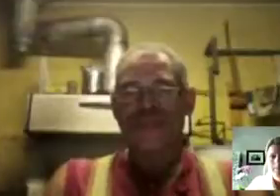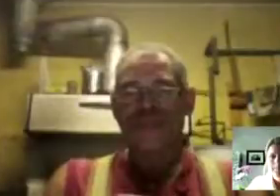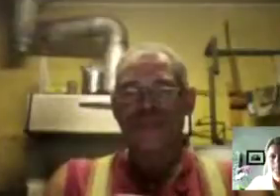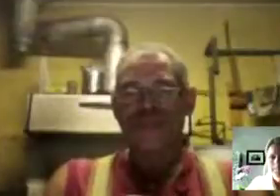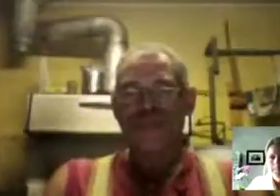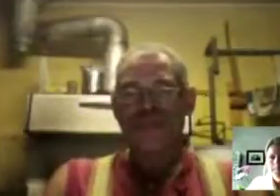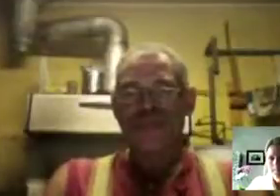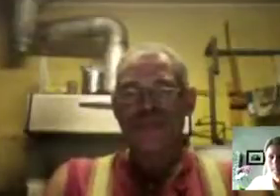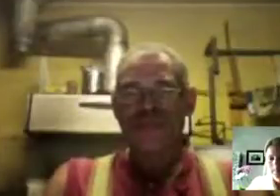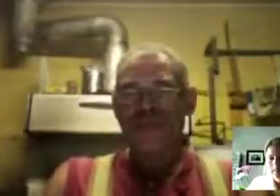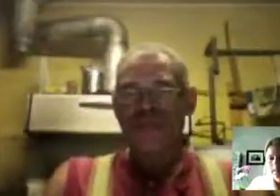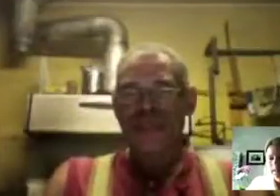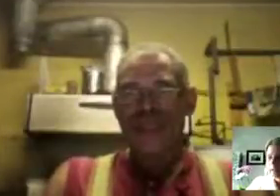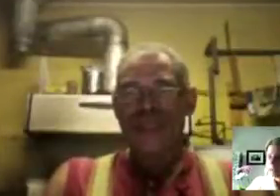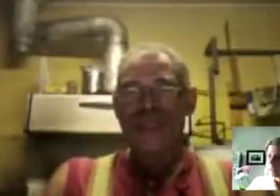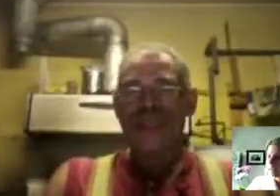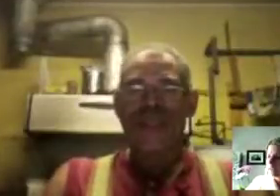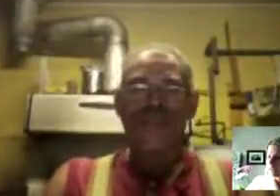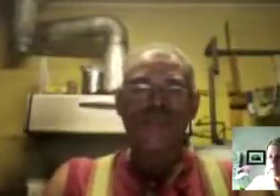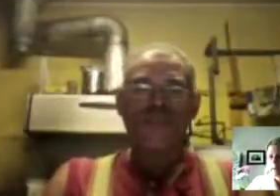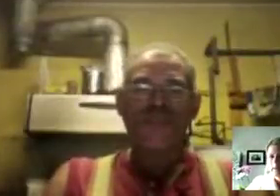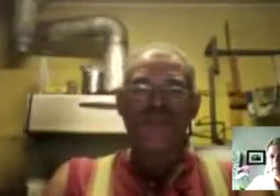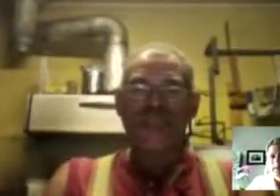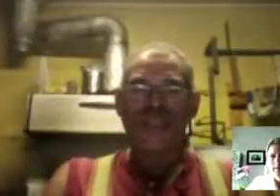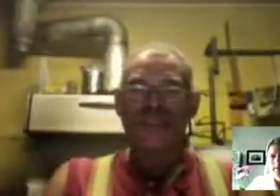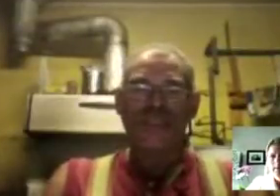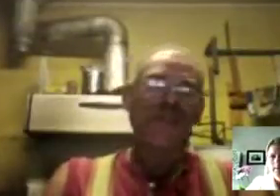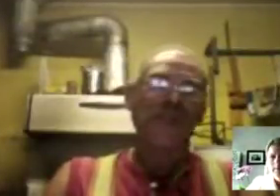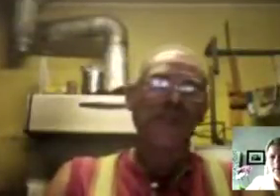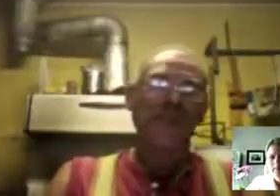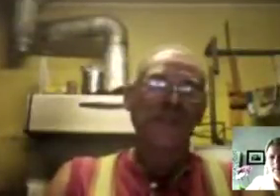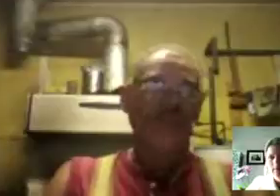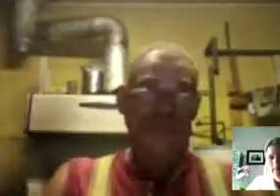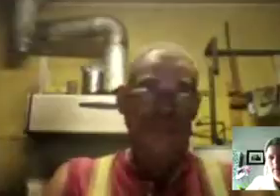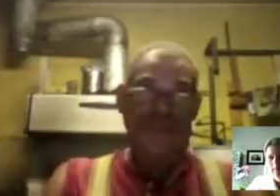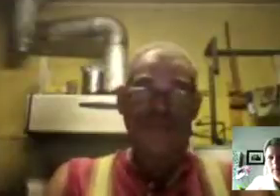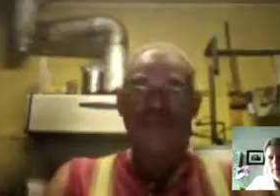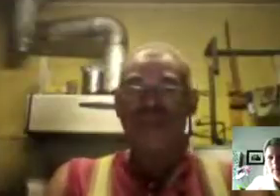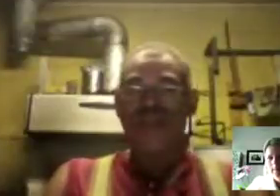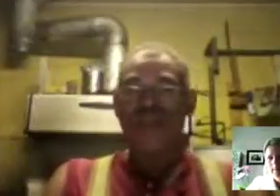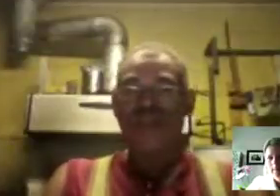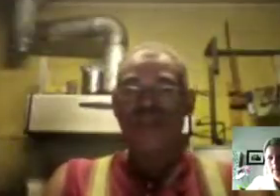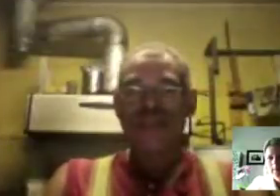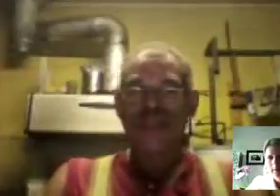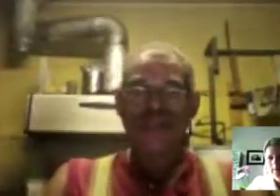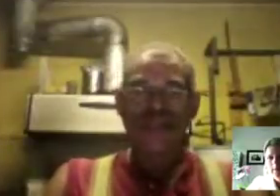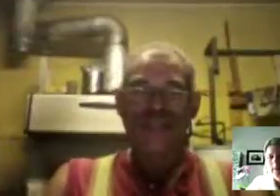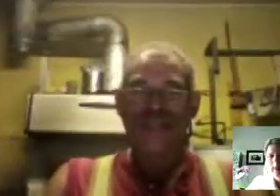Yeah. I actually have relatives up on the nearest reservation.